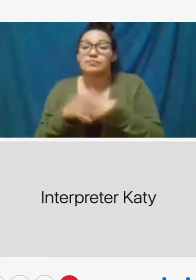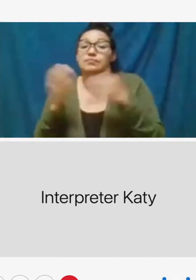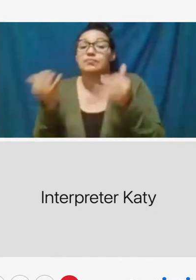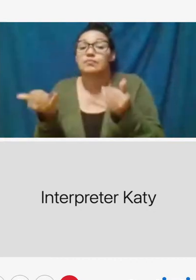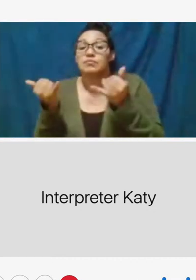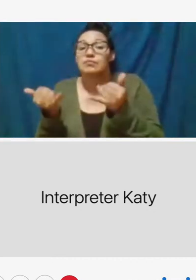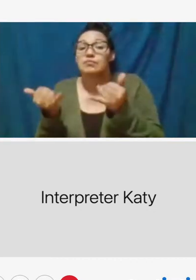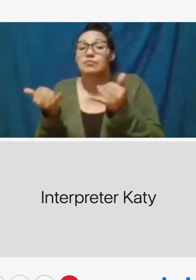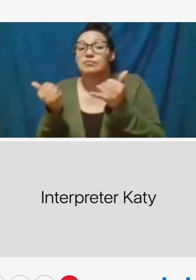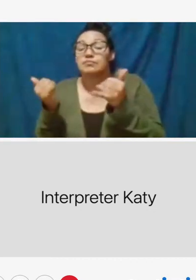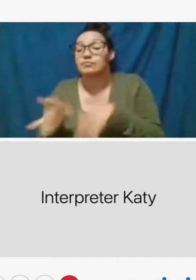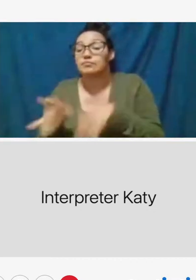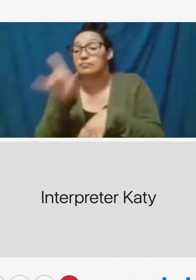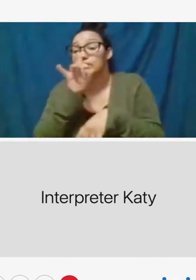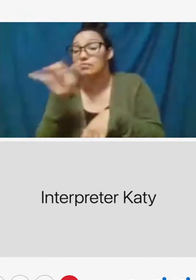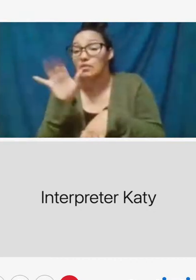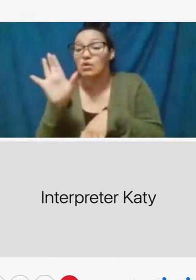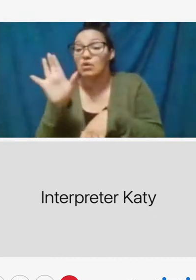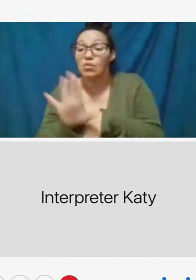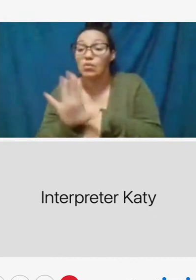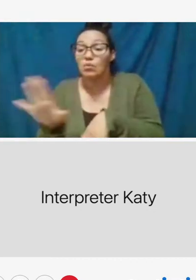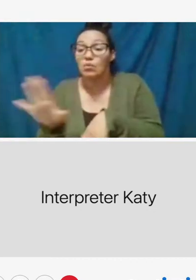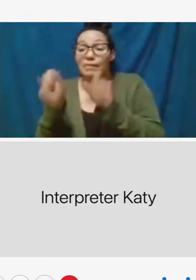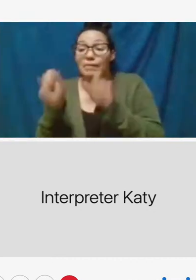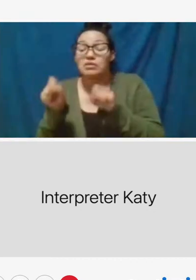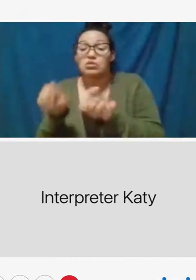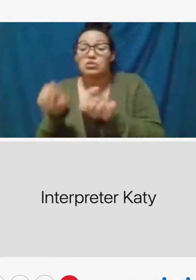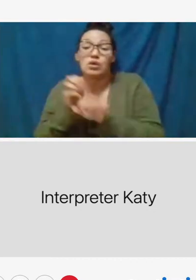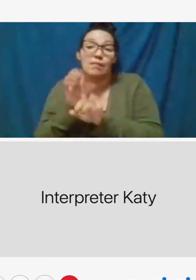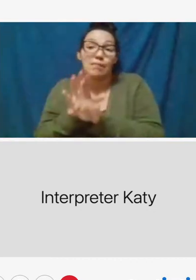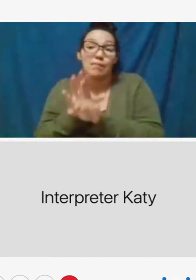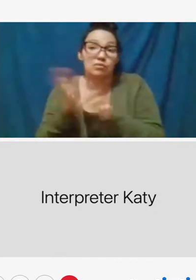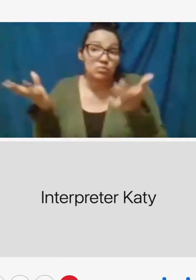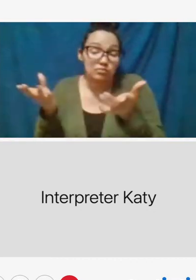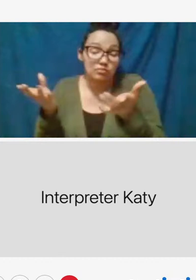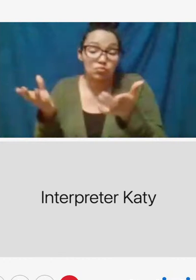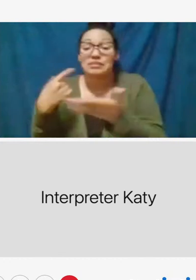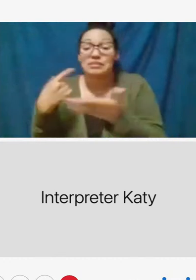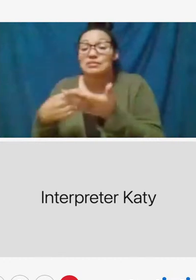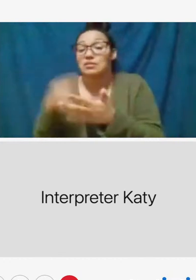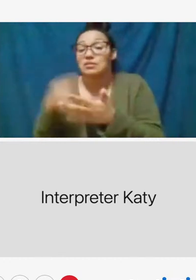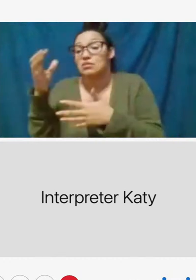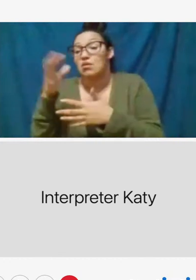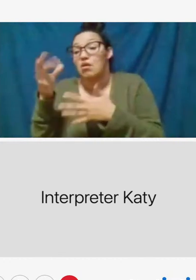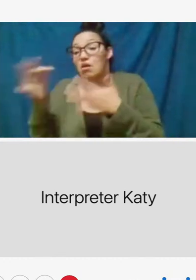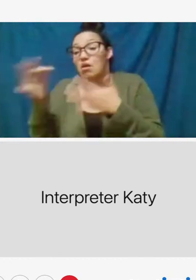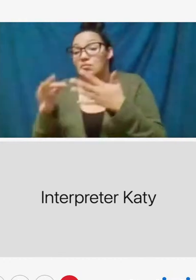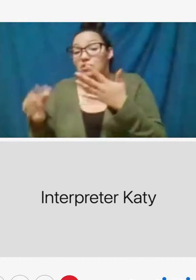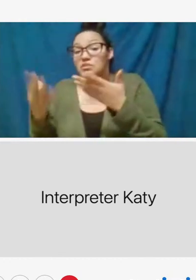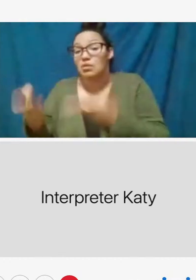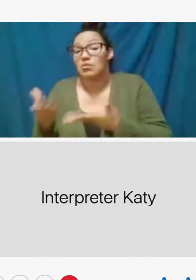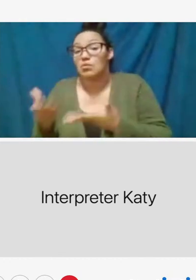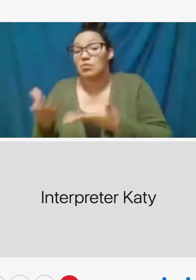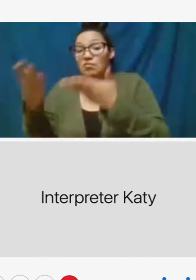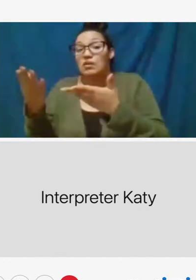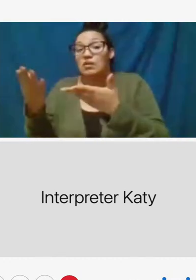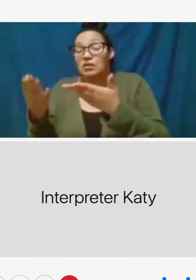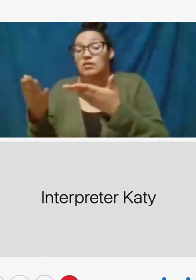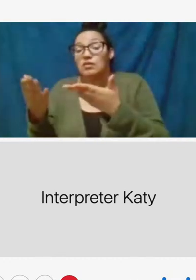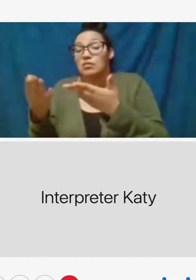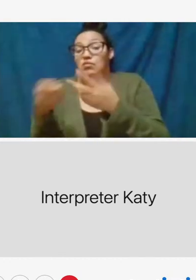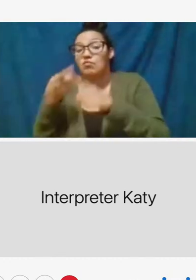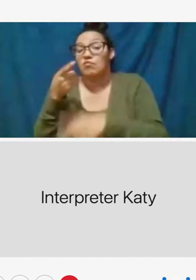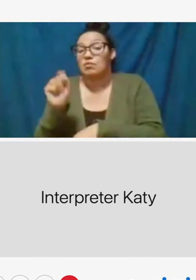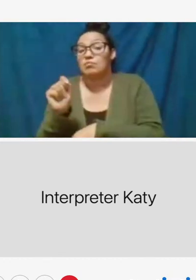potential impacts we've discussed options that were're provided by transfinder related to the start and end times and minimum days and